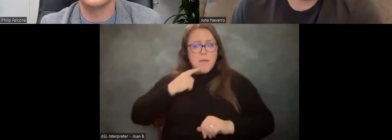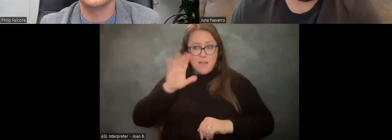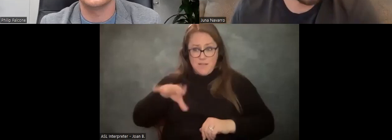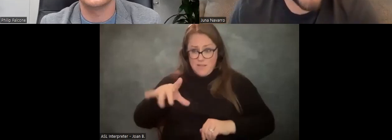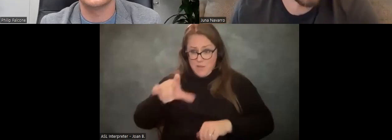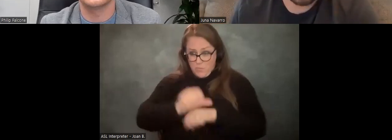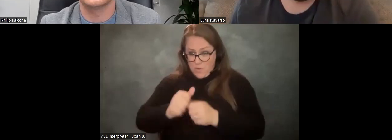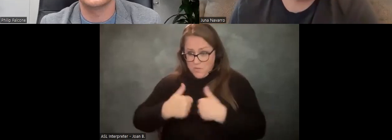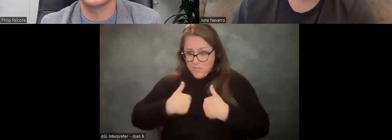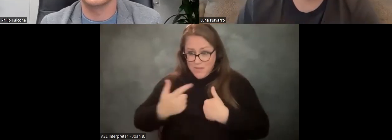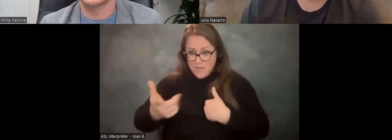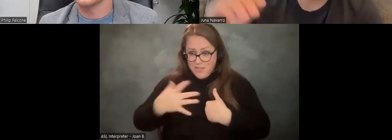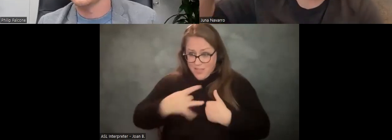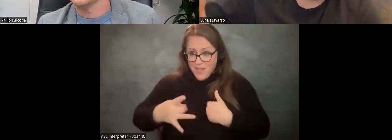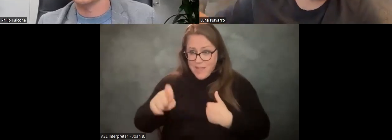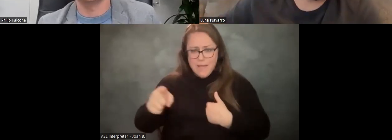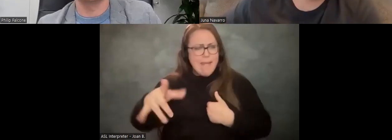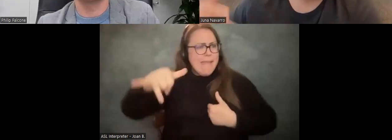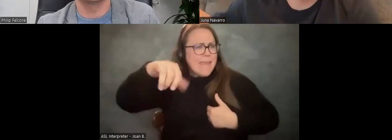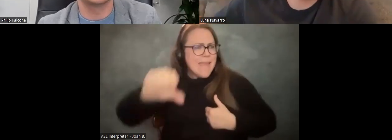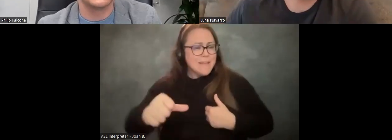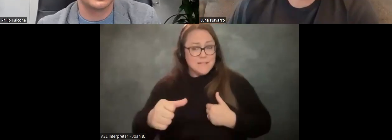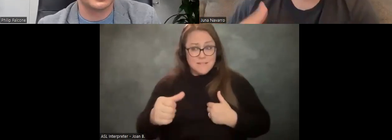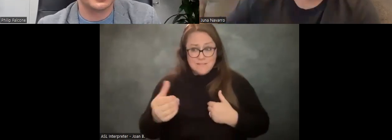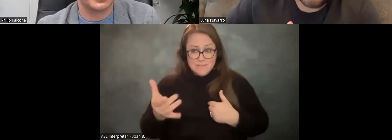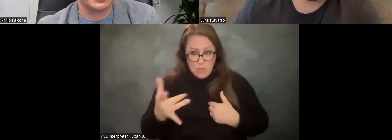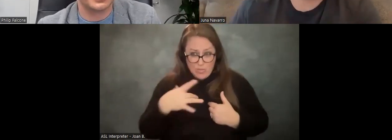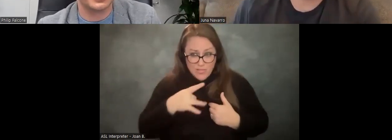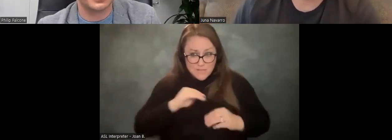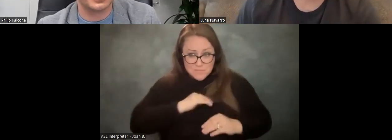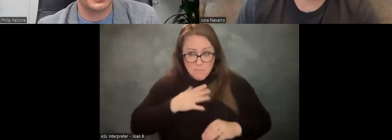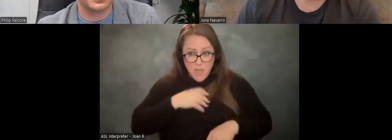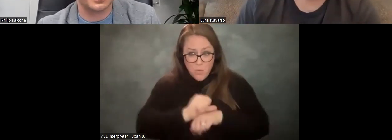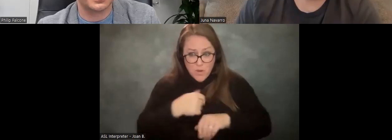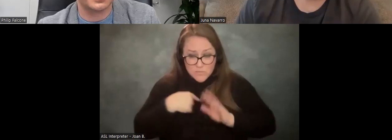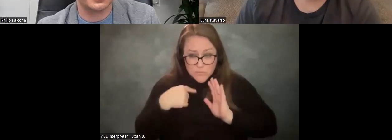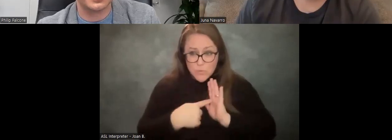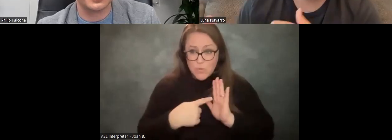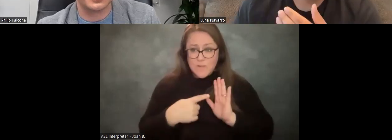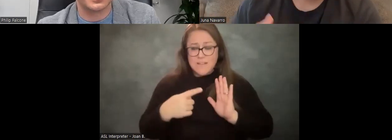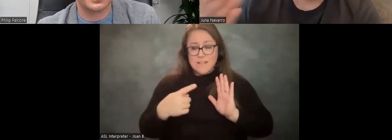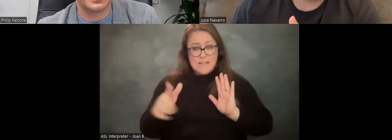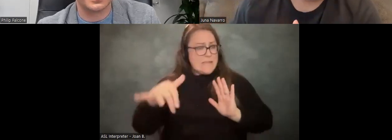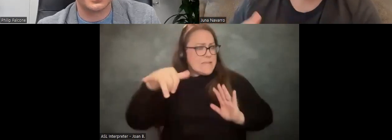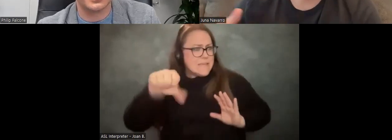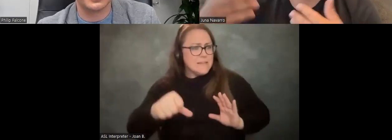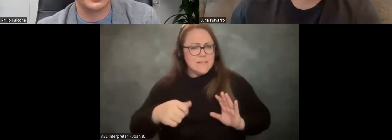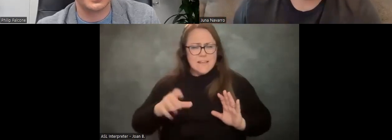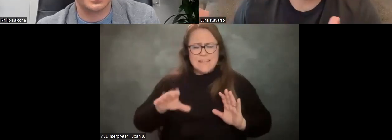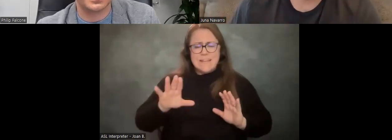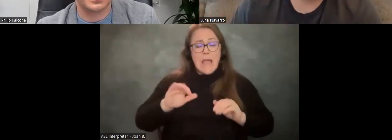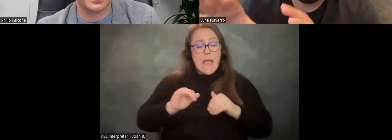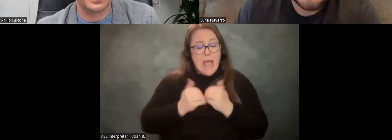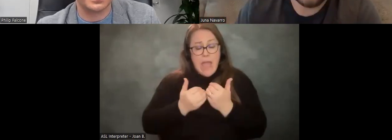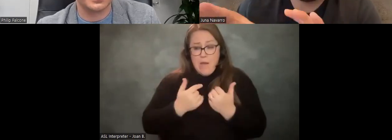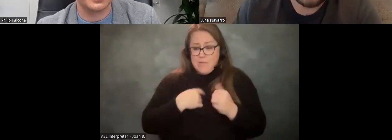They're like, yeah, of course we love working with you. I'm like, did you guys like the work I produced? Yes. And then so basically I told them, well, in order for this to be